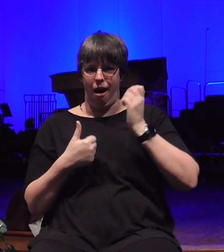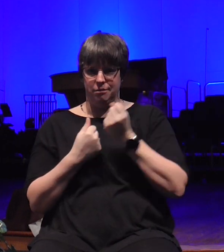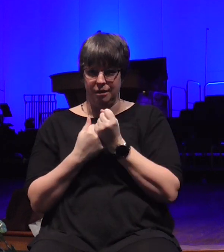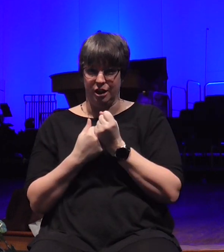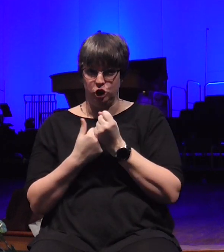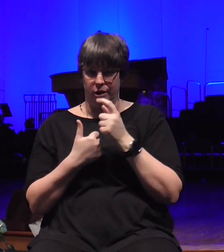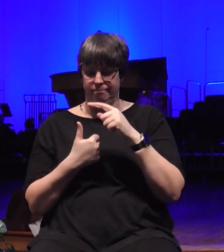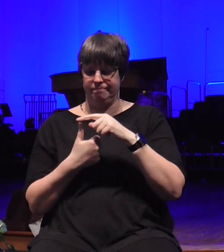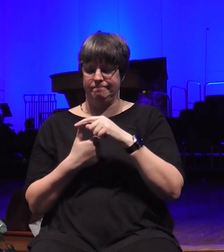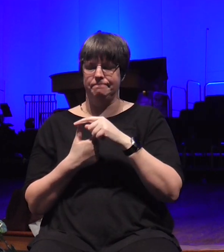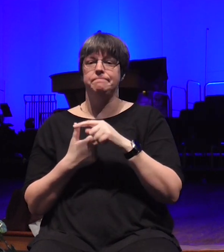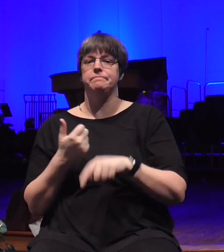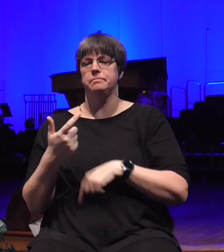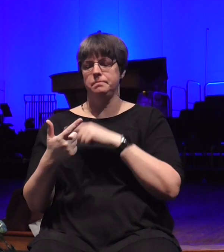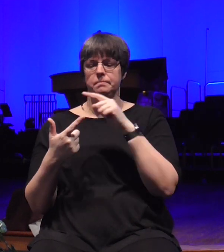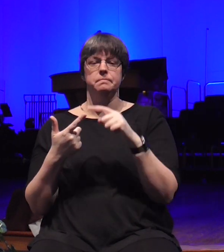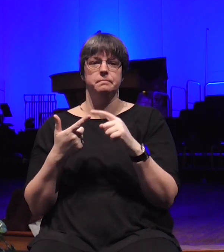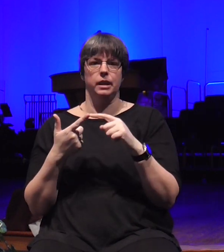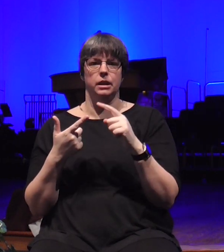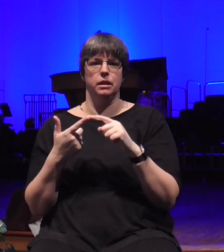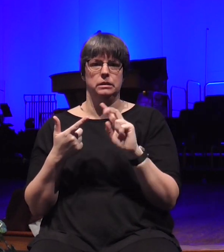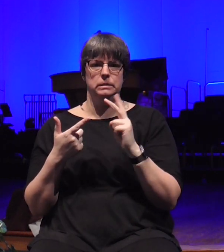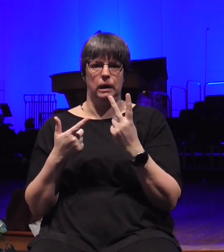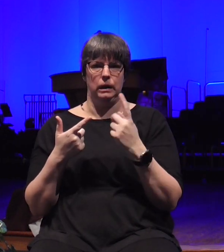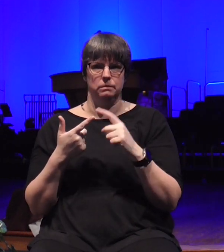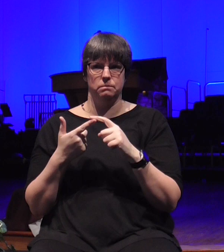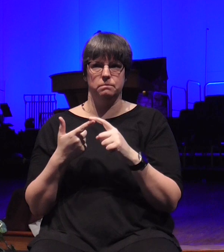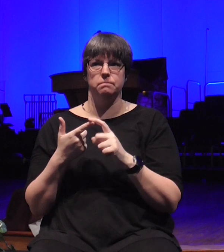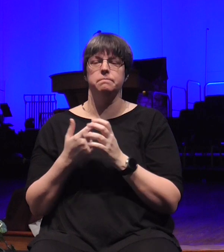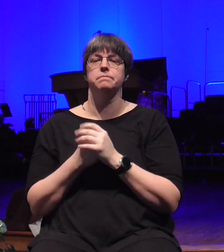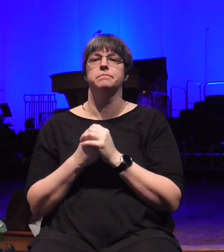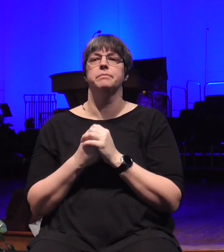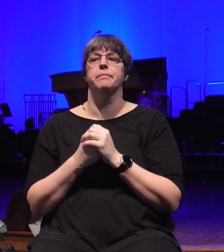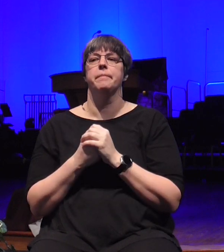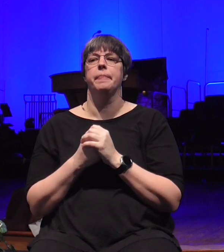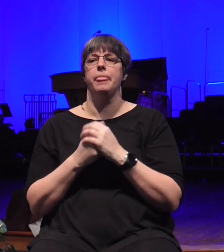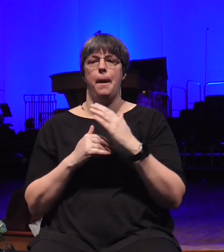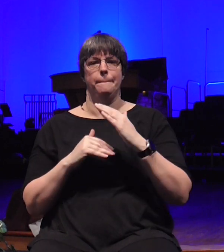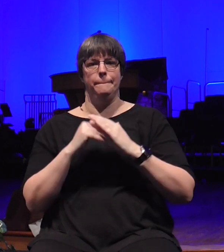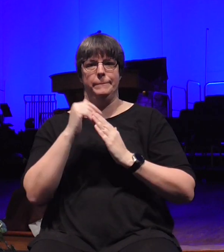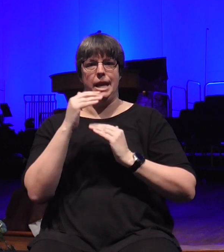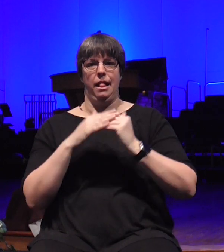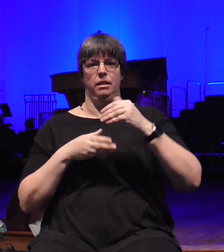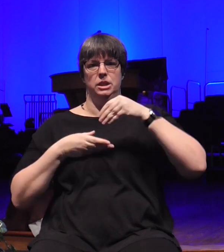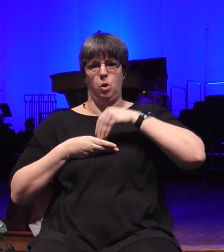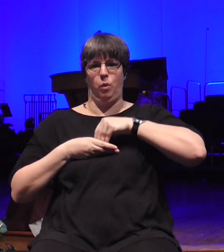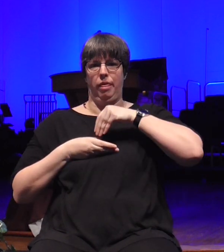gotcha. And the second one, build within.